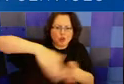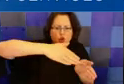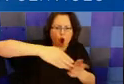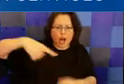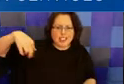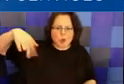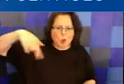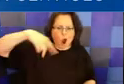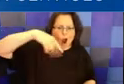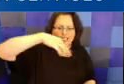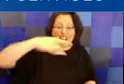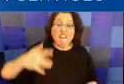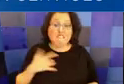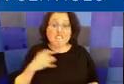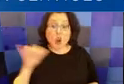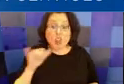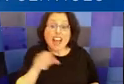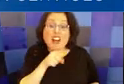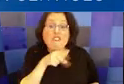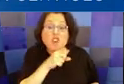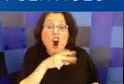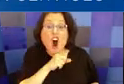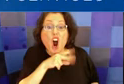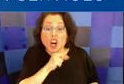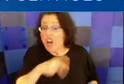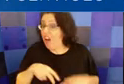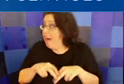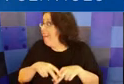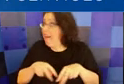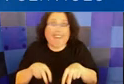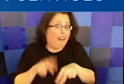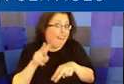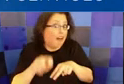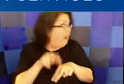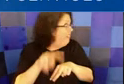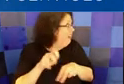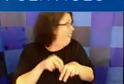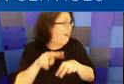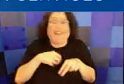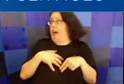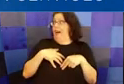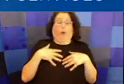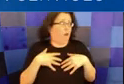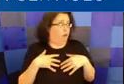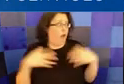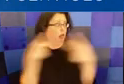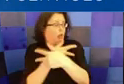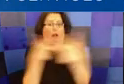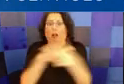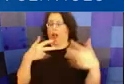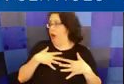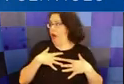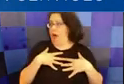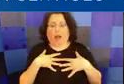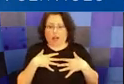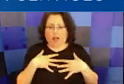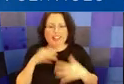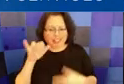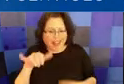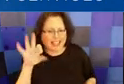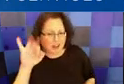like Frogger, whether you're driving there or on the bus, of how people like to cross West Carson at